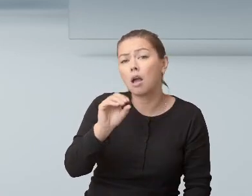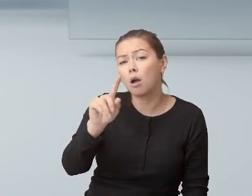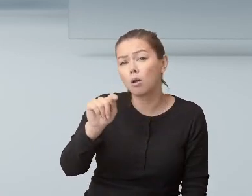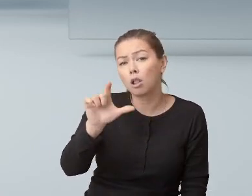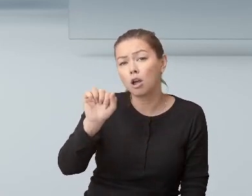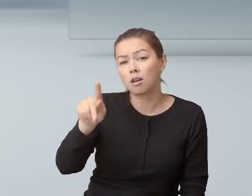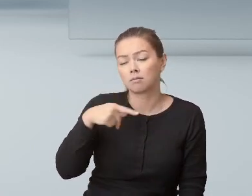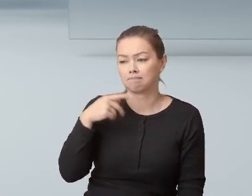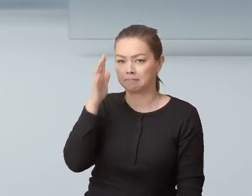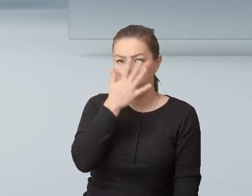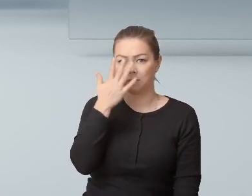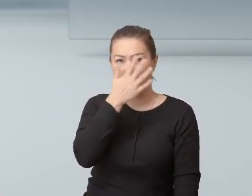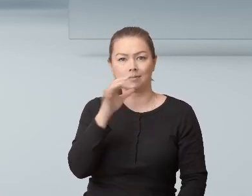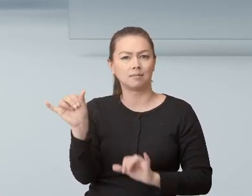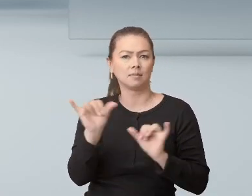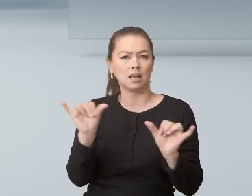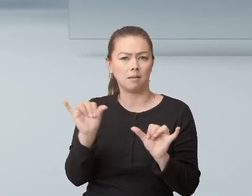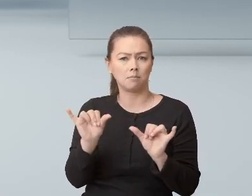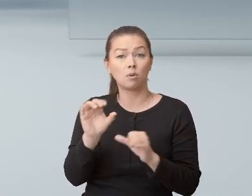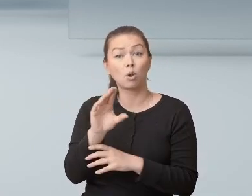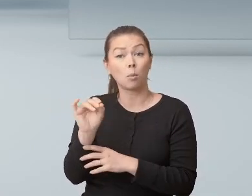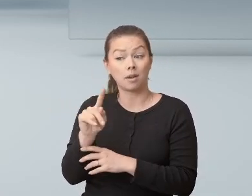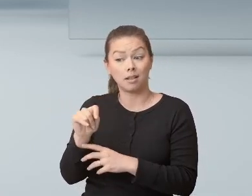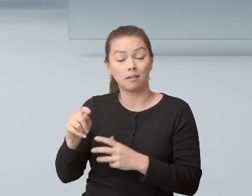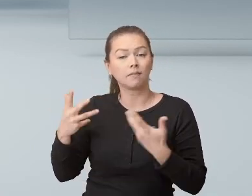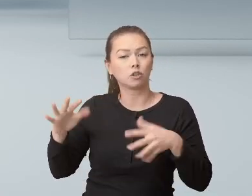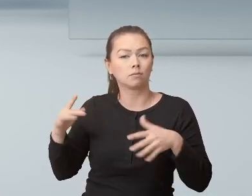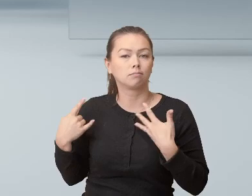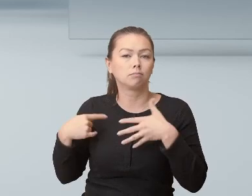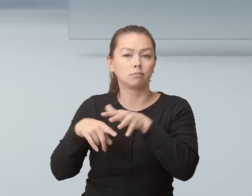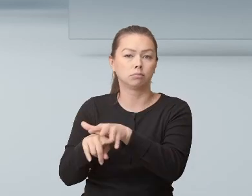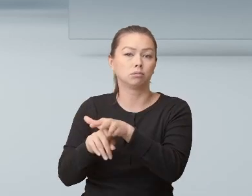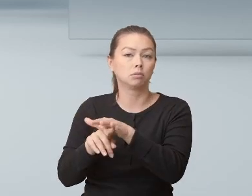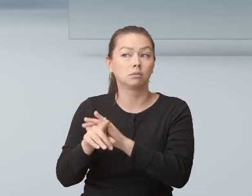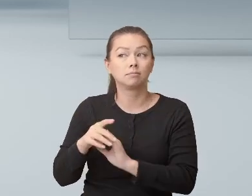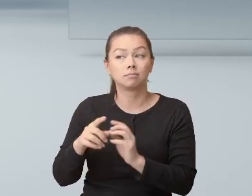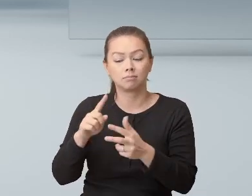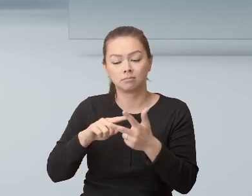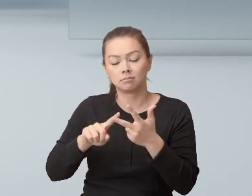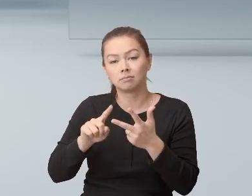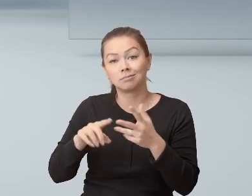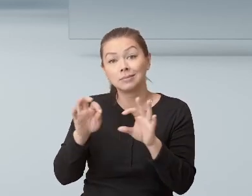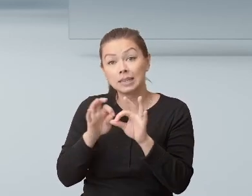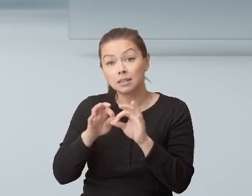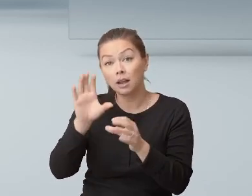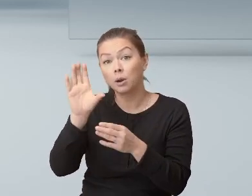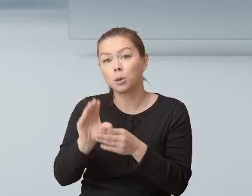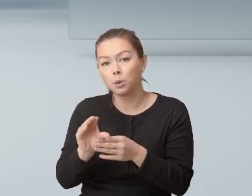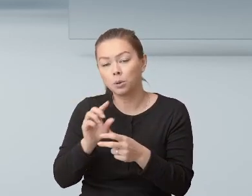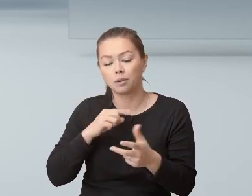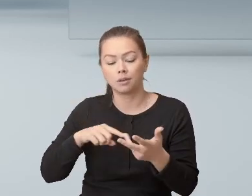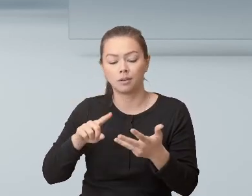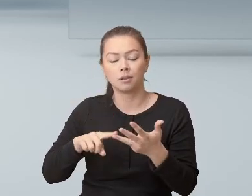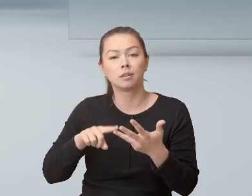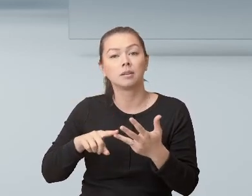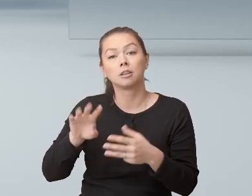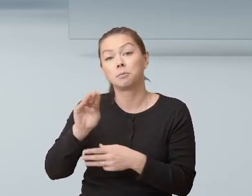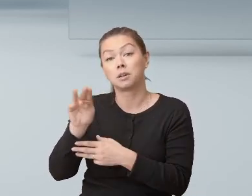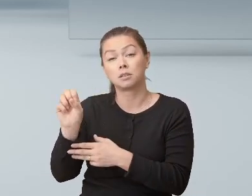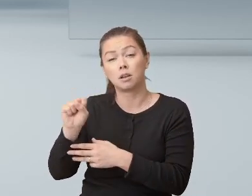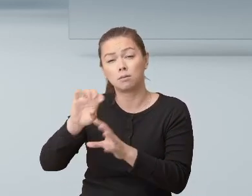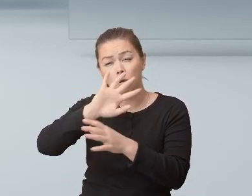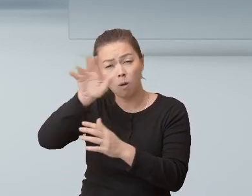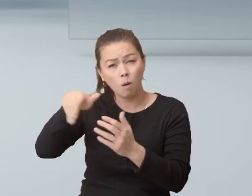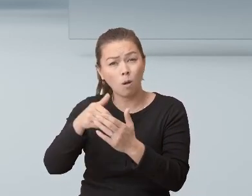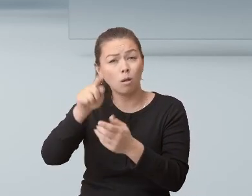built in, the discounts we mentioned. And as Tim went over, the whole Microsoft stack, it's this whole platform of low-code initiatives,